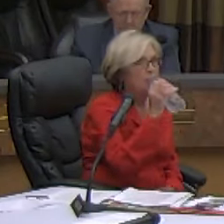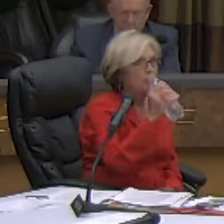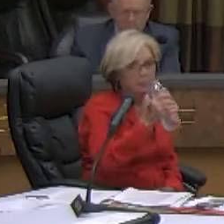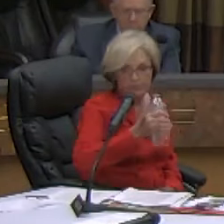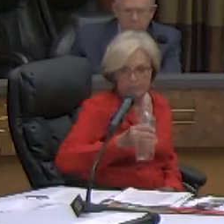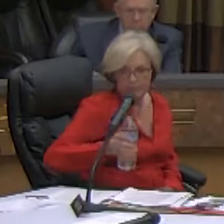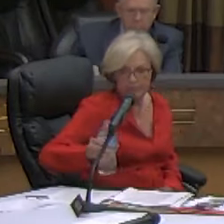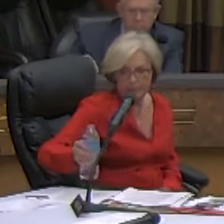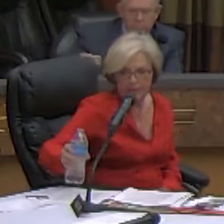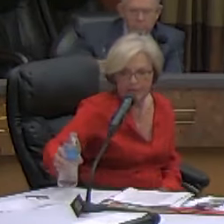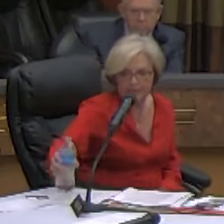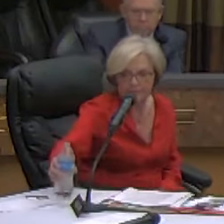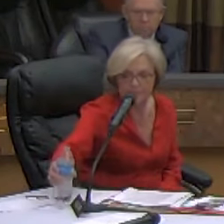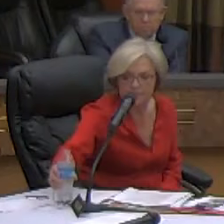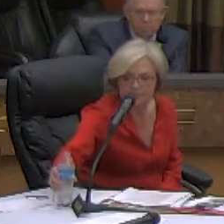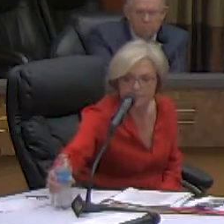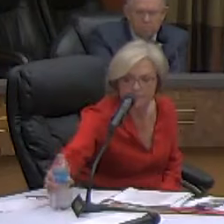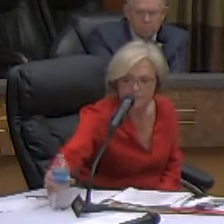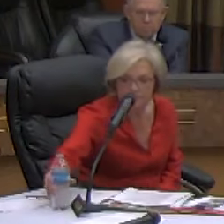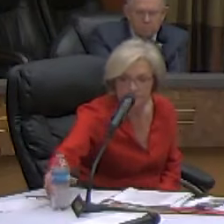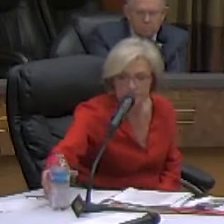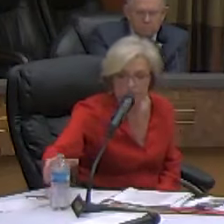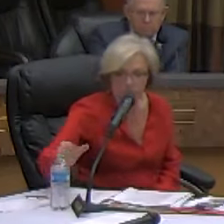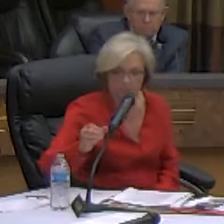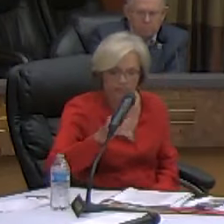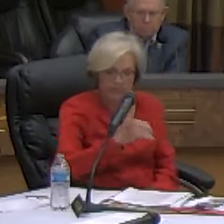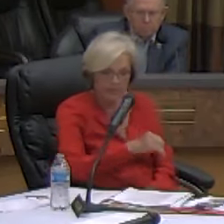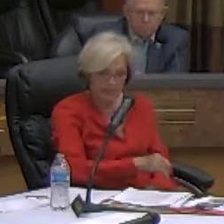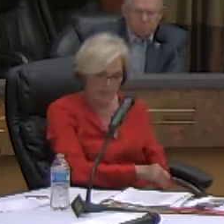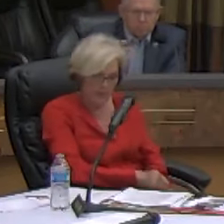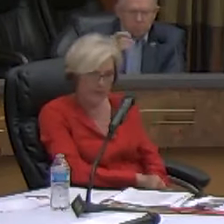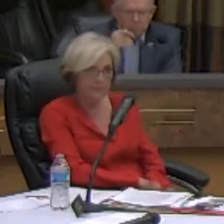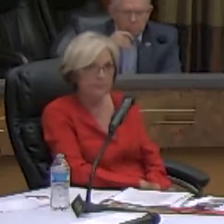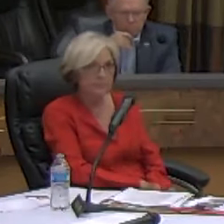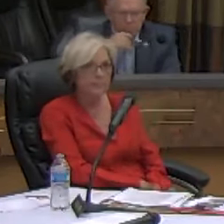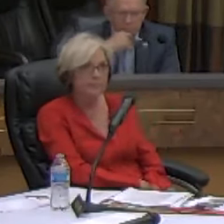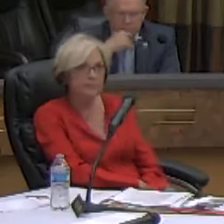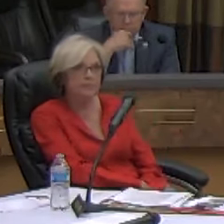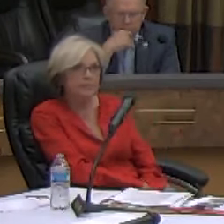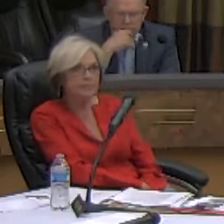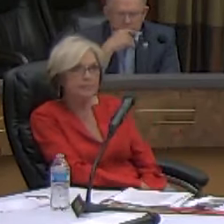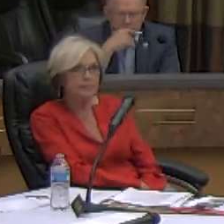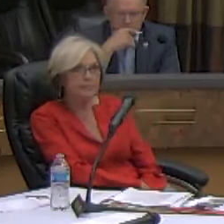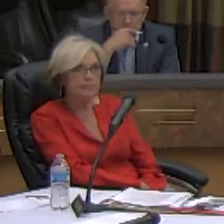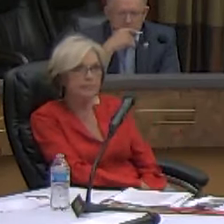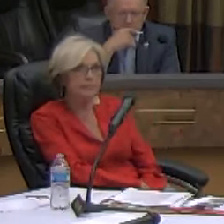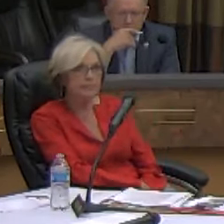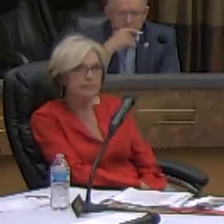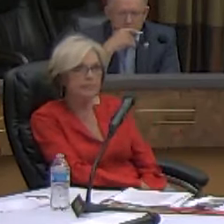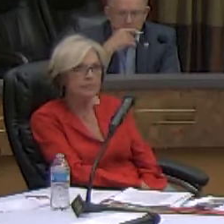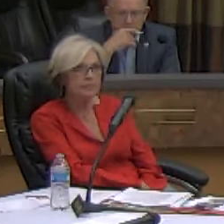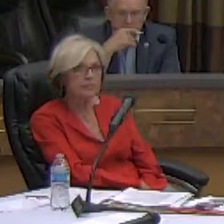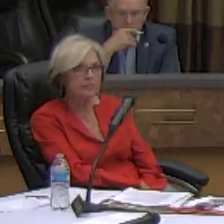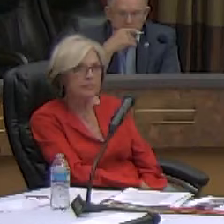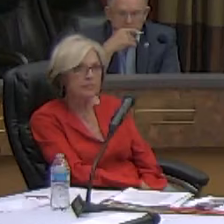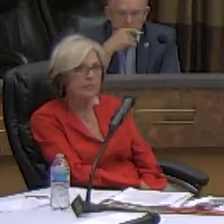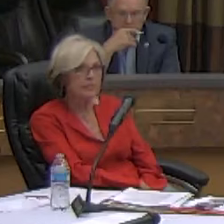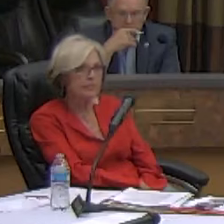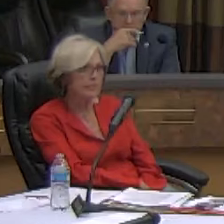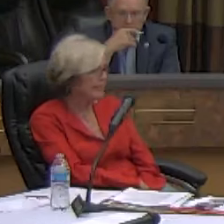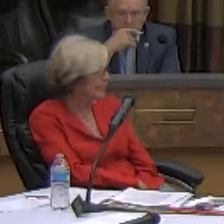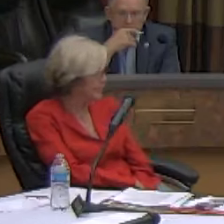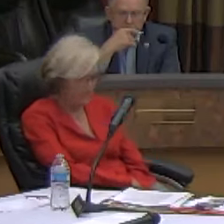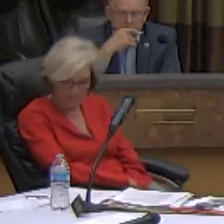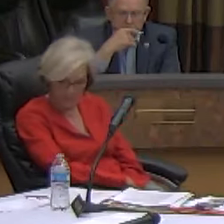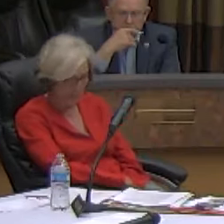that's been fine, but in order to continue to expedite meetings moving forward, not knowing how long we're going to continue to do this, what I'm